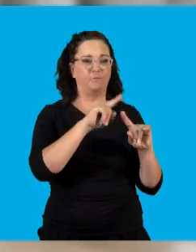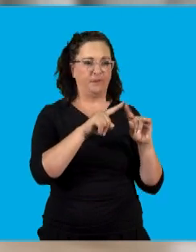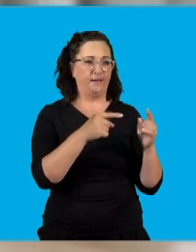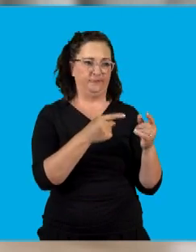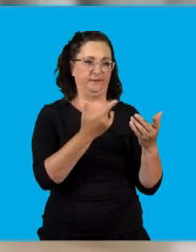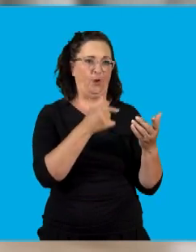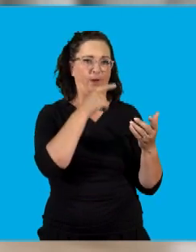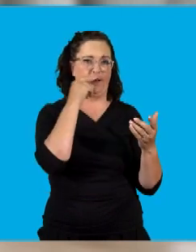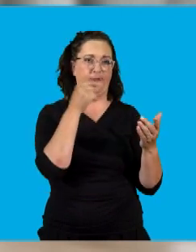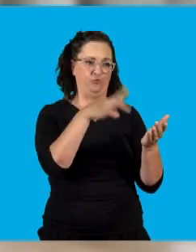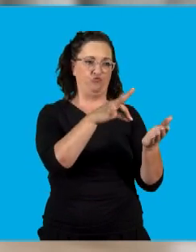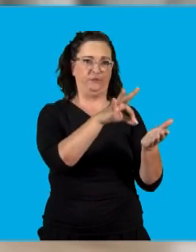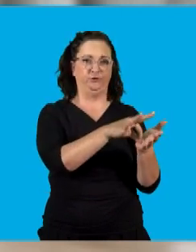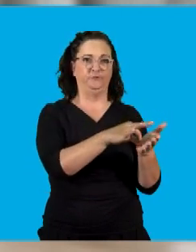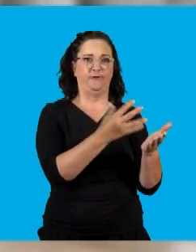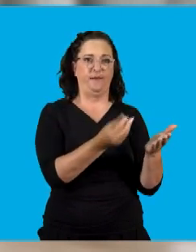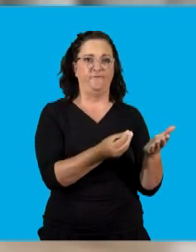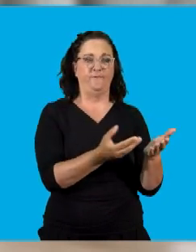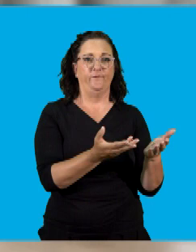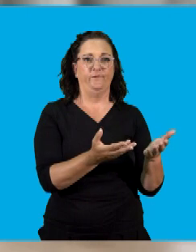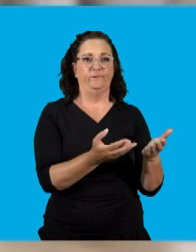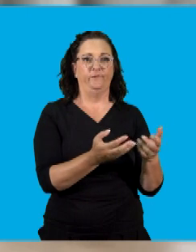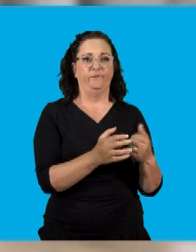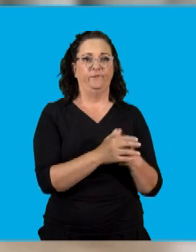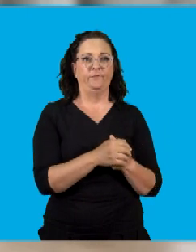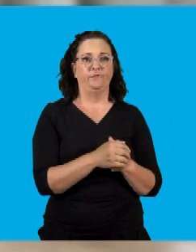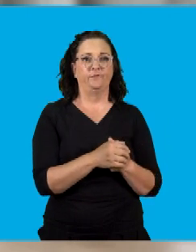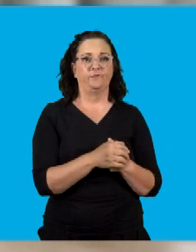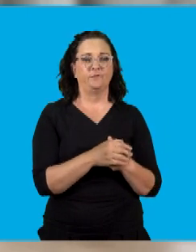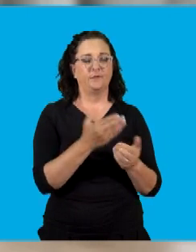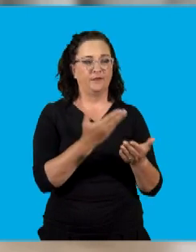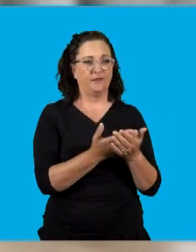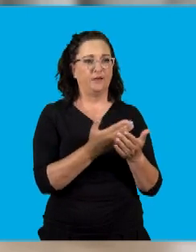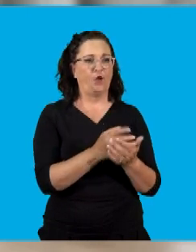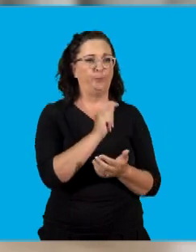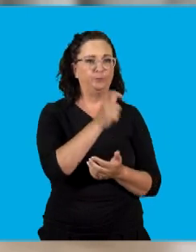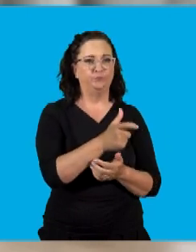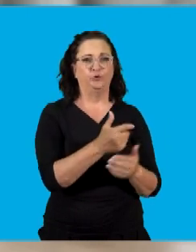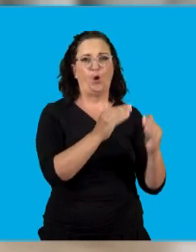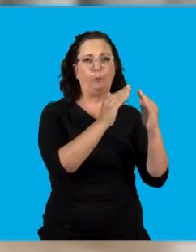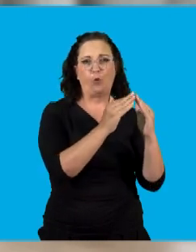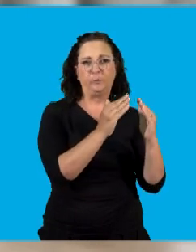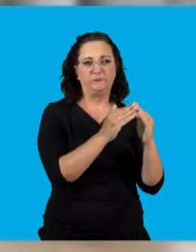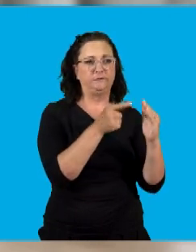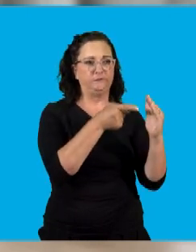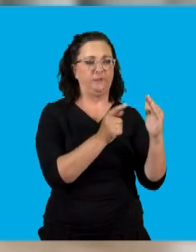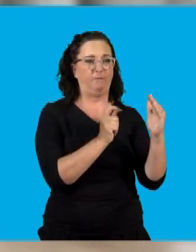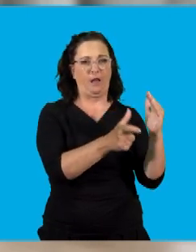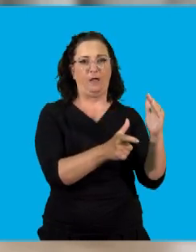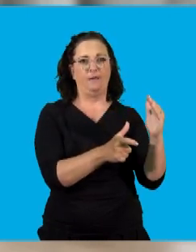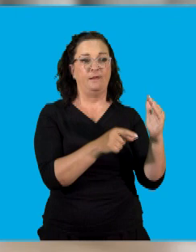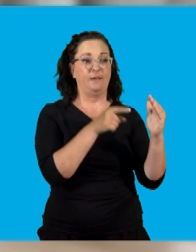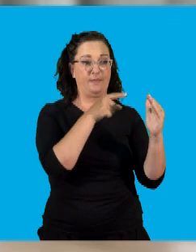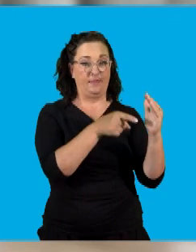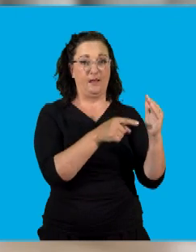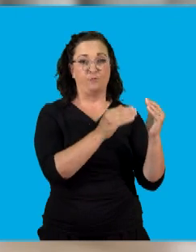a legal person, we are able to do what? To purchase assets, we are able to purchase property, and that